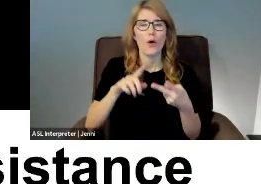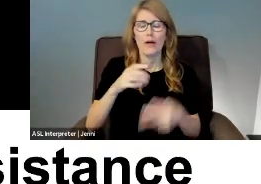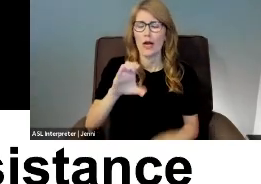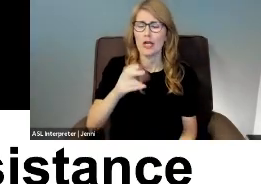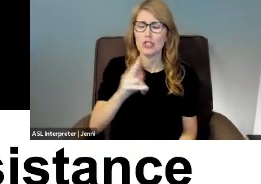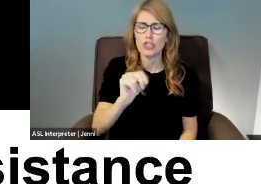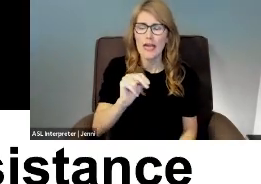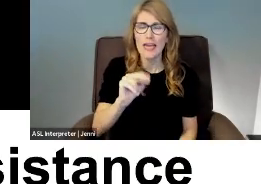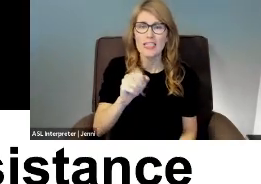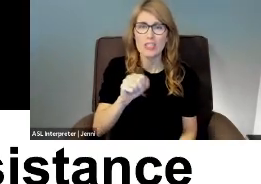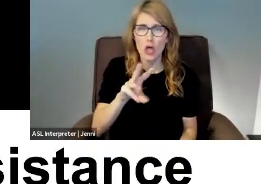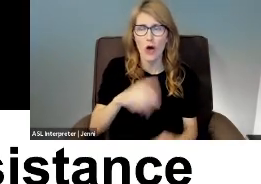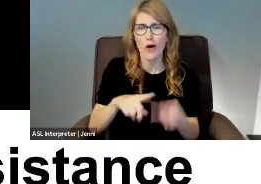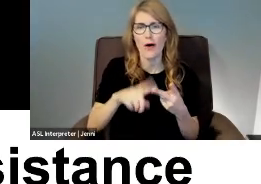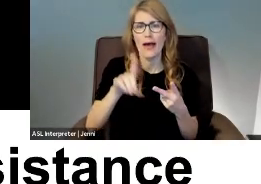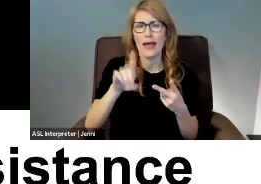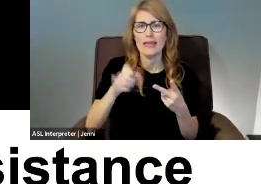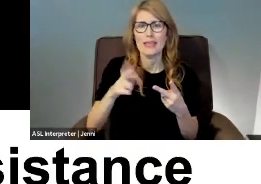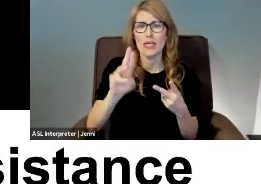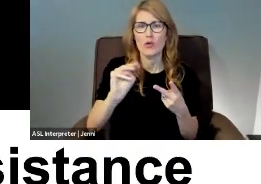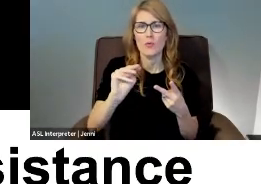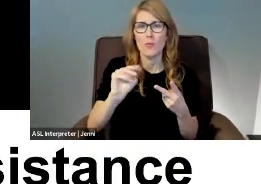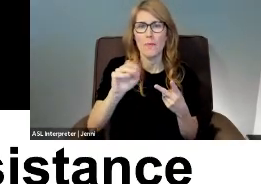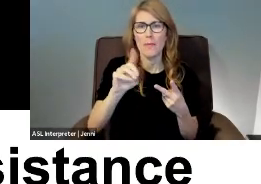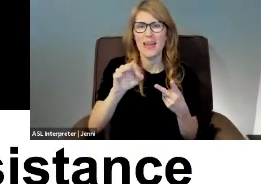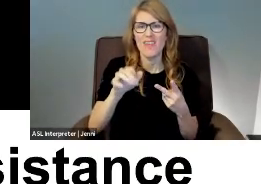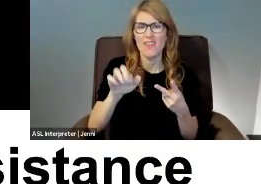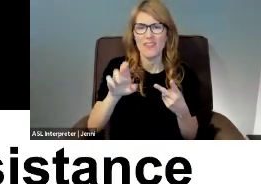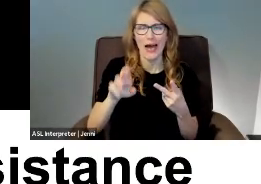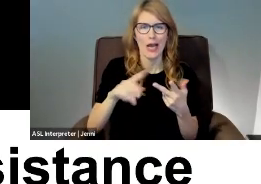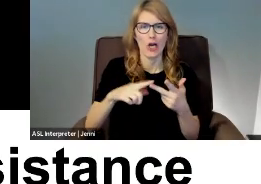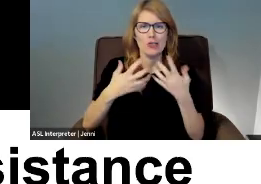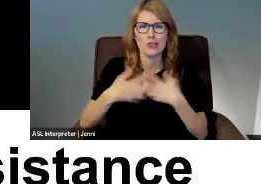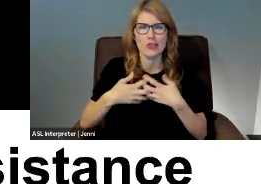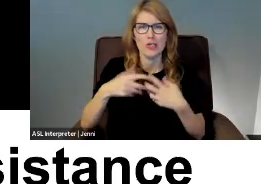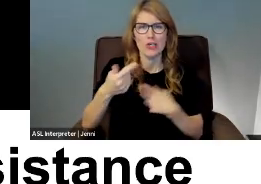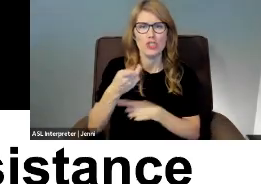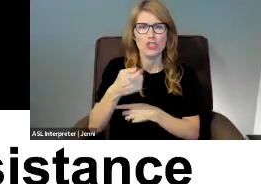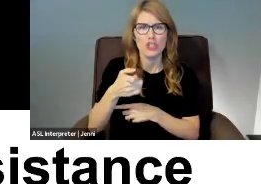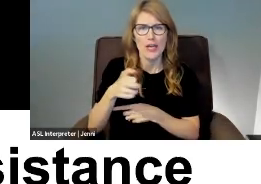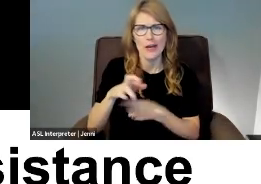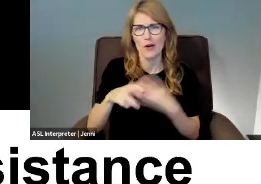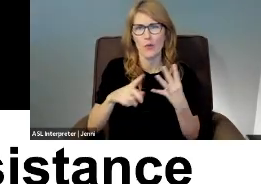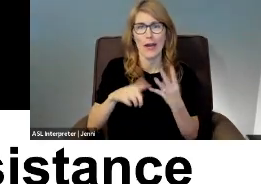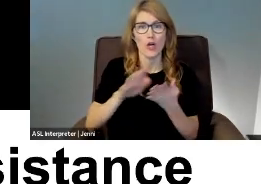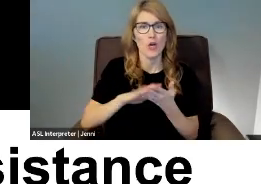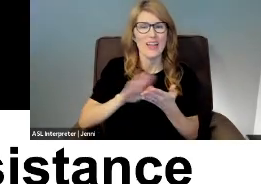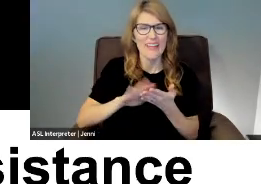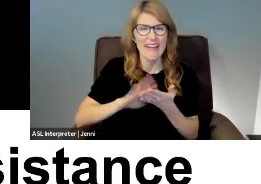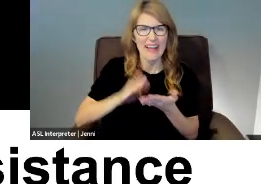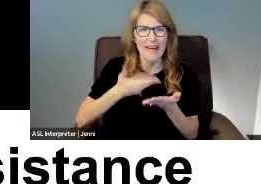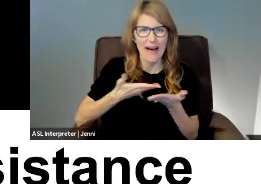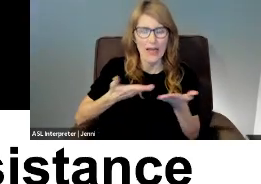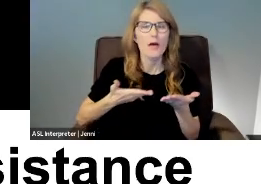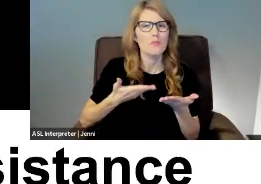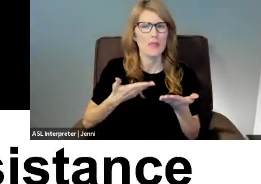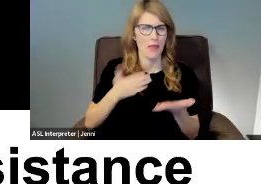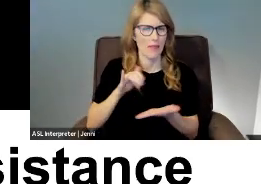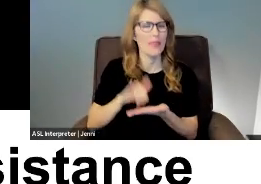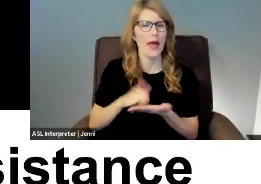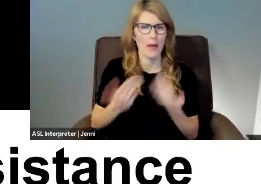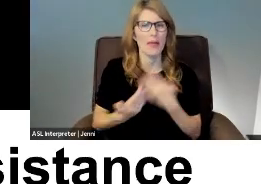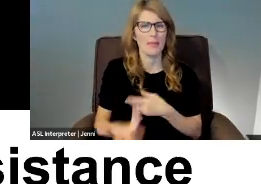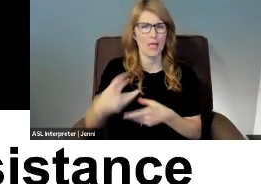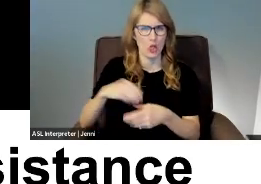dehumidifiers, generators, cleaning products, may fall under the assistance for miscellaneous items. And keep